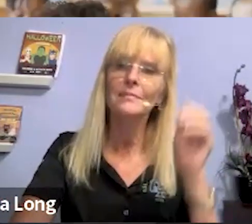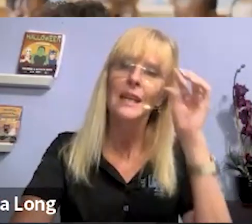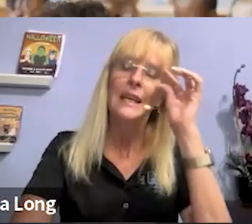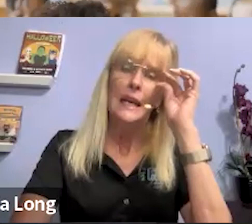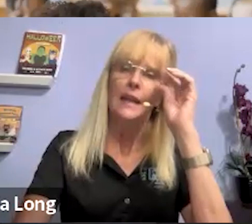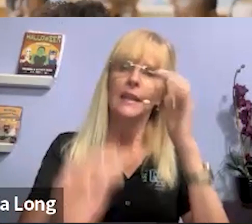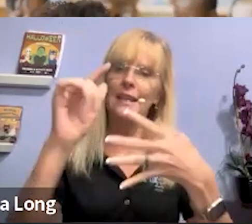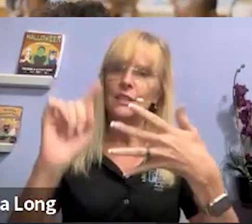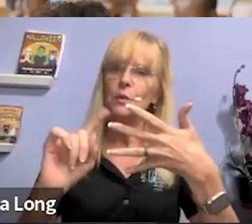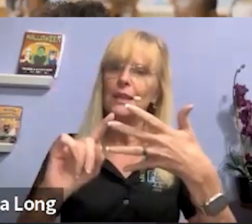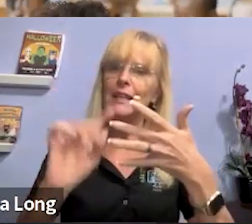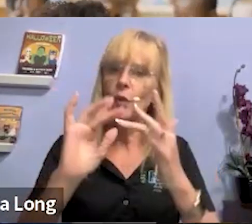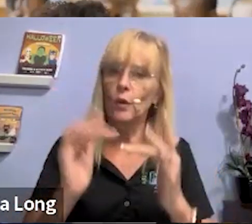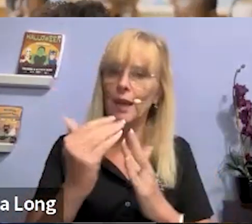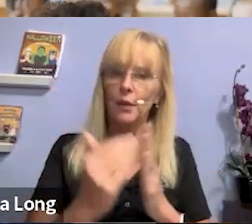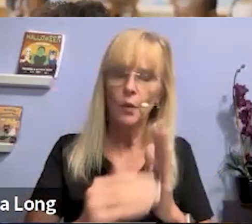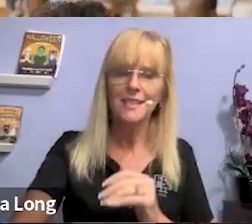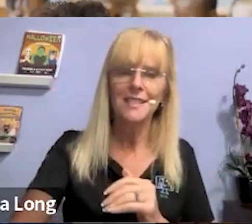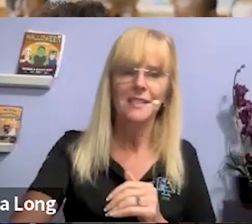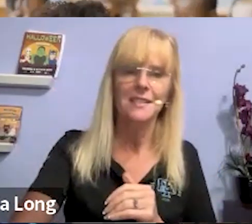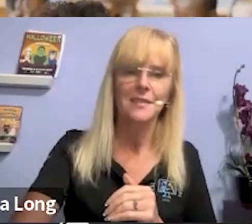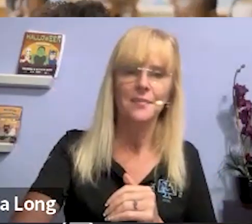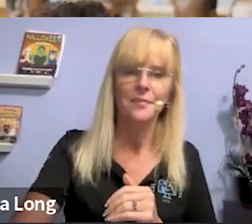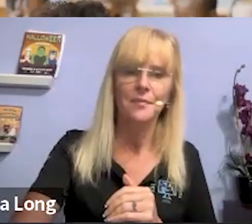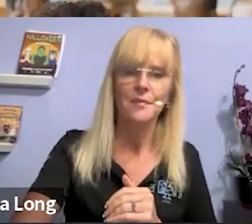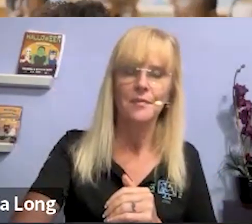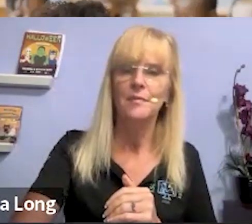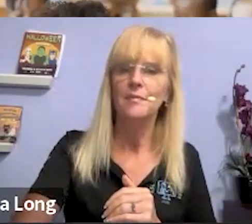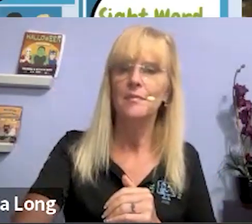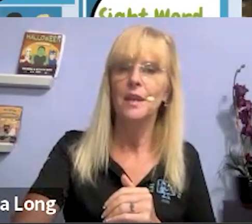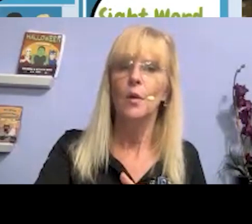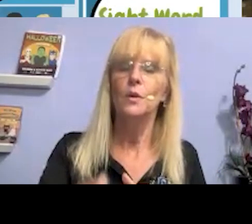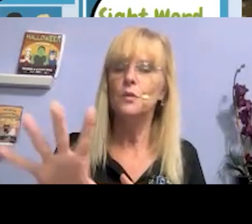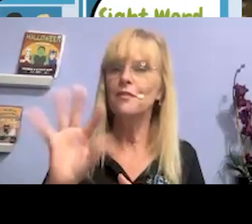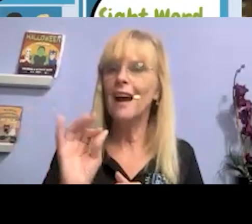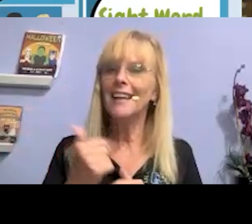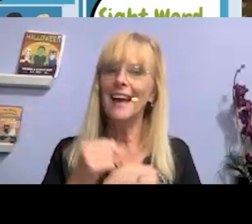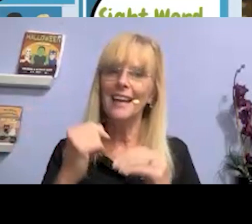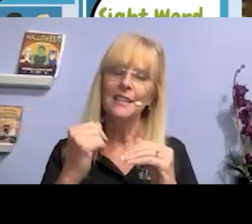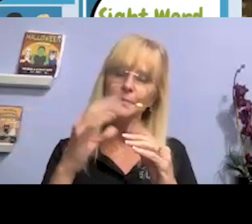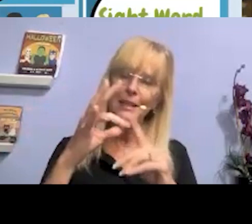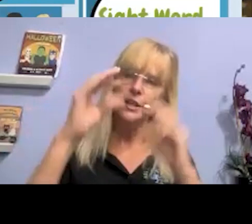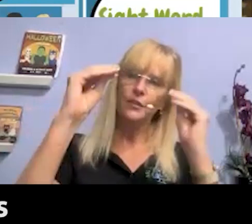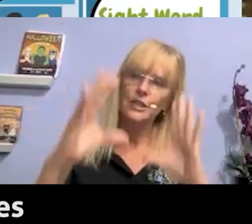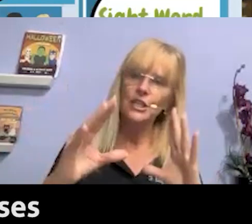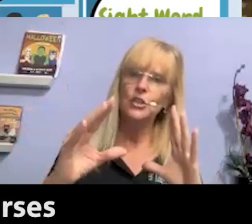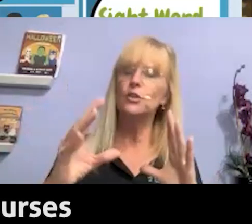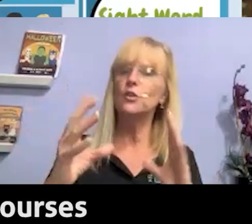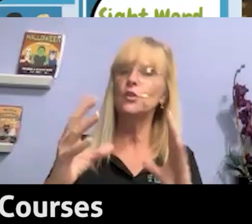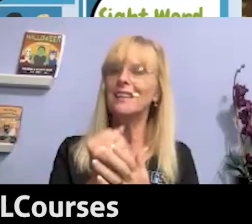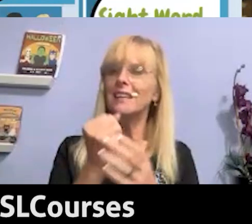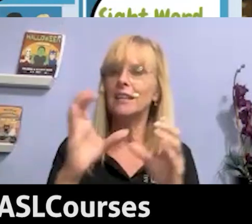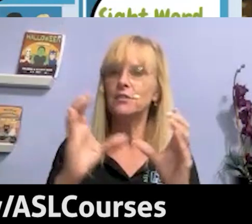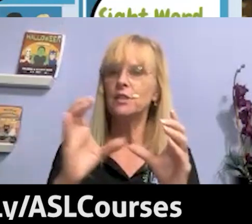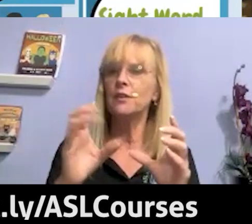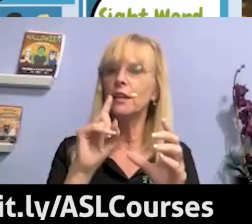Then the next one is our online courses. which we find that especially if you're a teacher, you